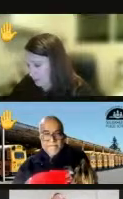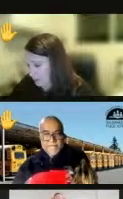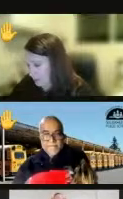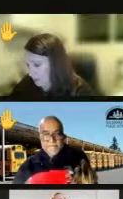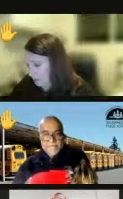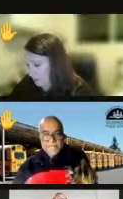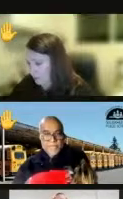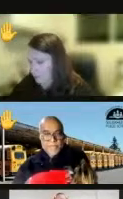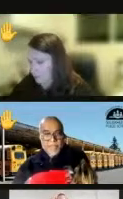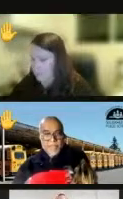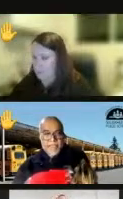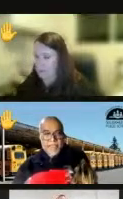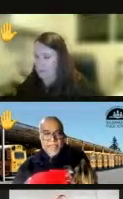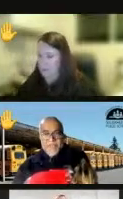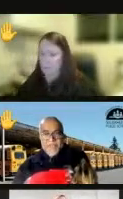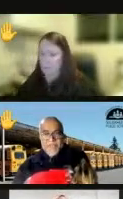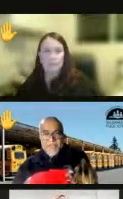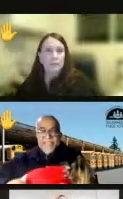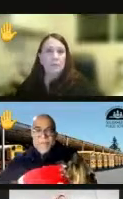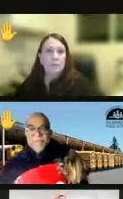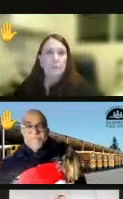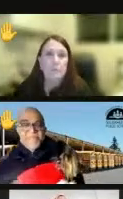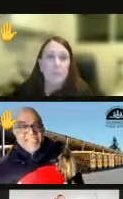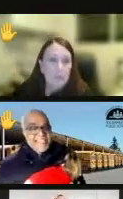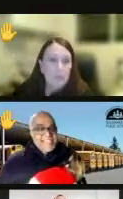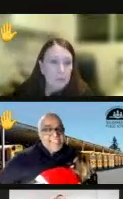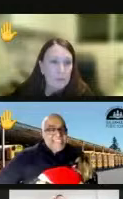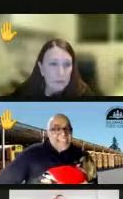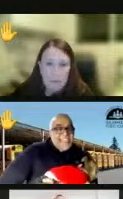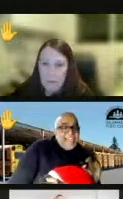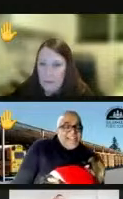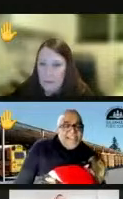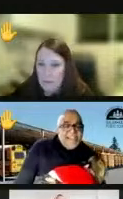Director Shandakiri? Well,